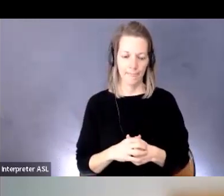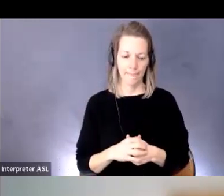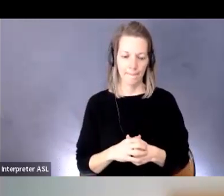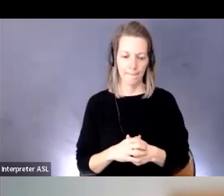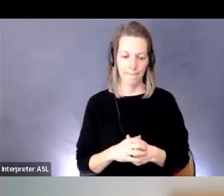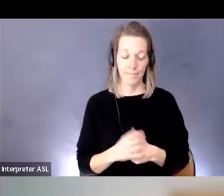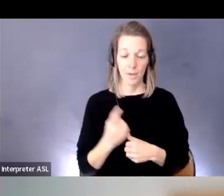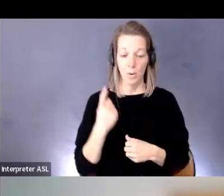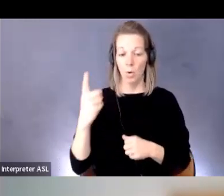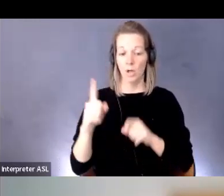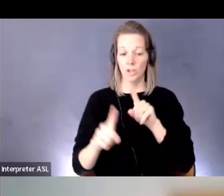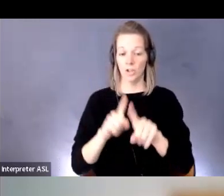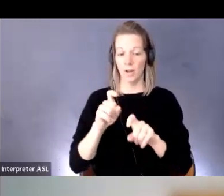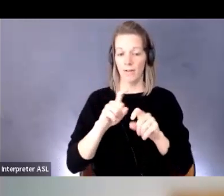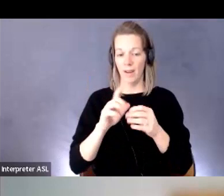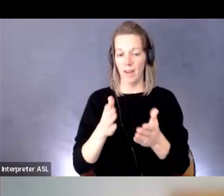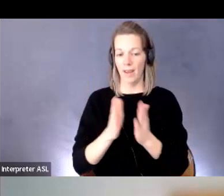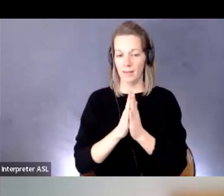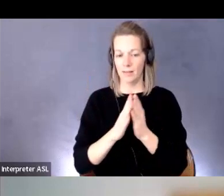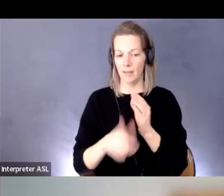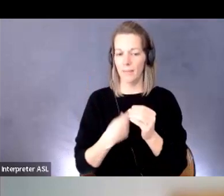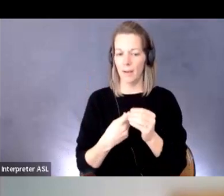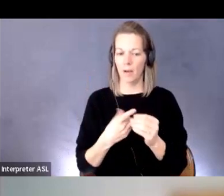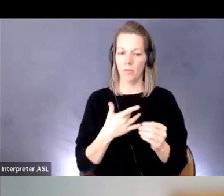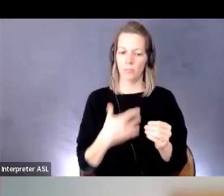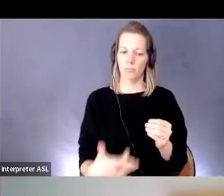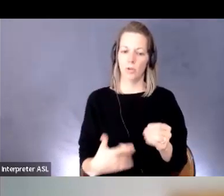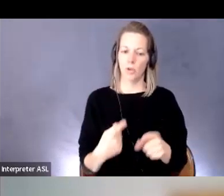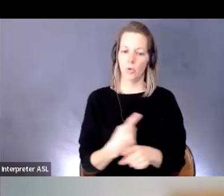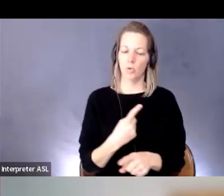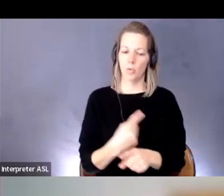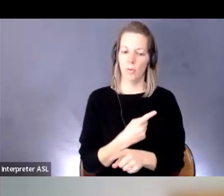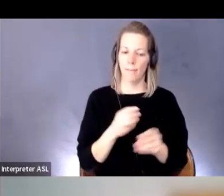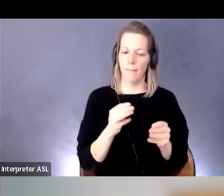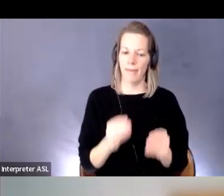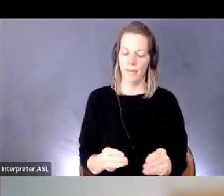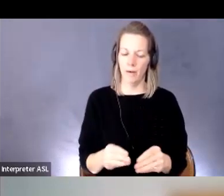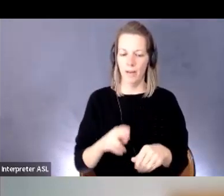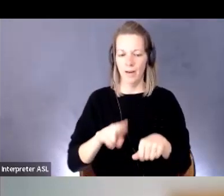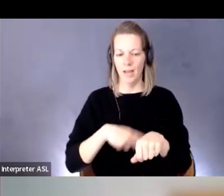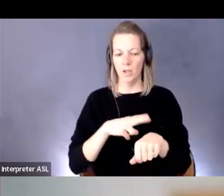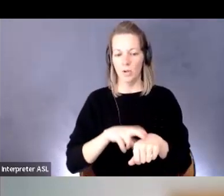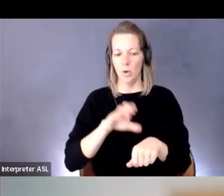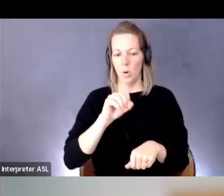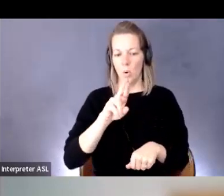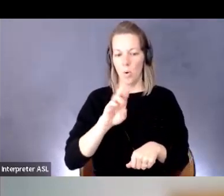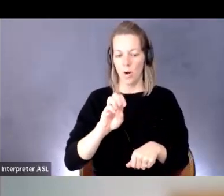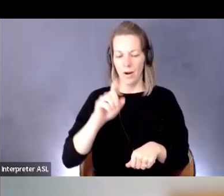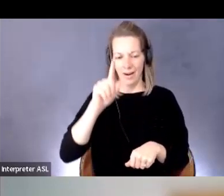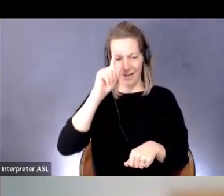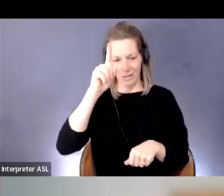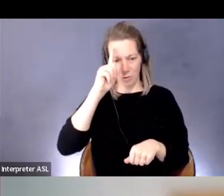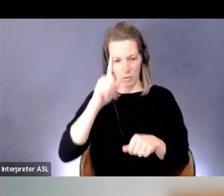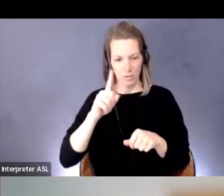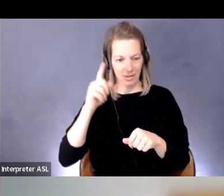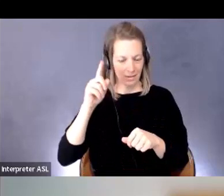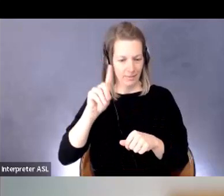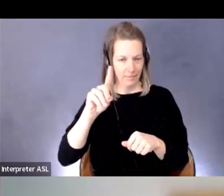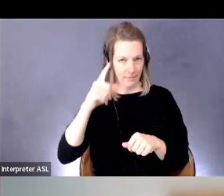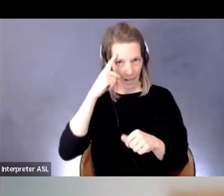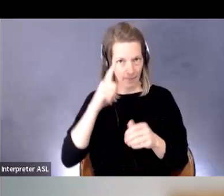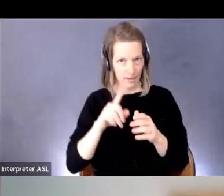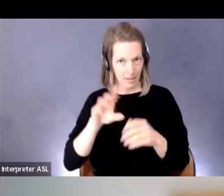One survey does ask about usual method of communication. The National Core Indicators Intellectual and Developmental Disability,